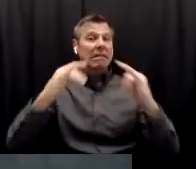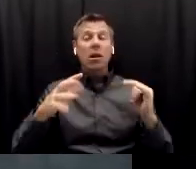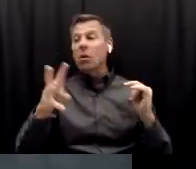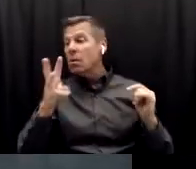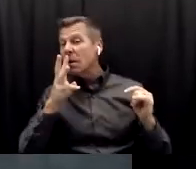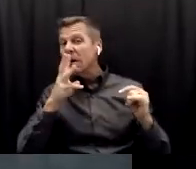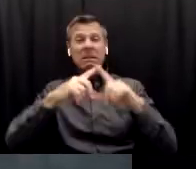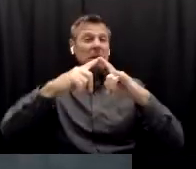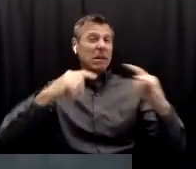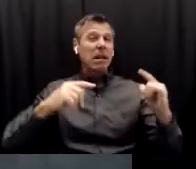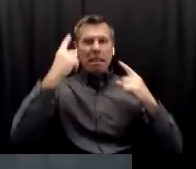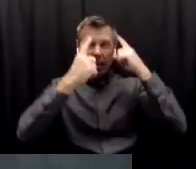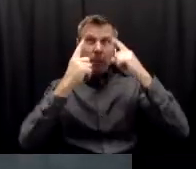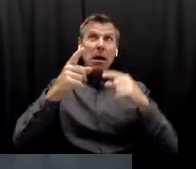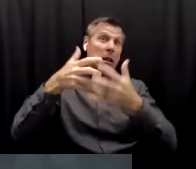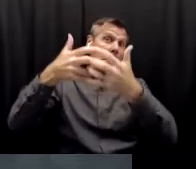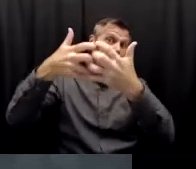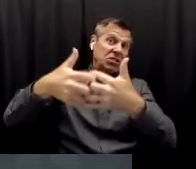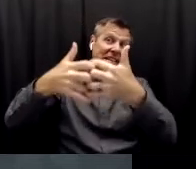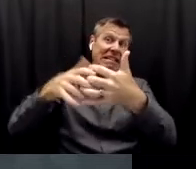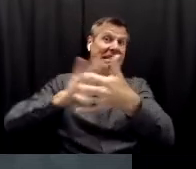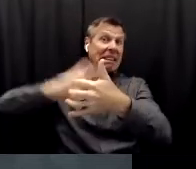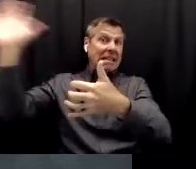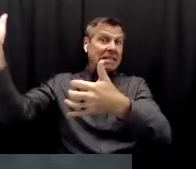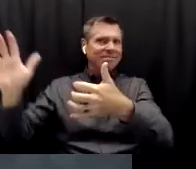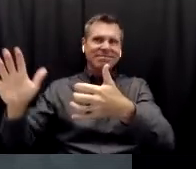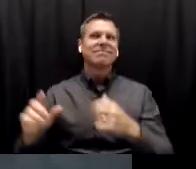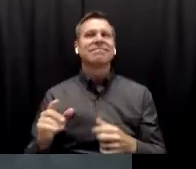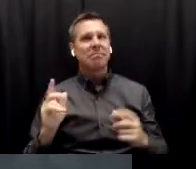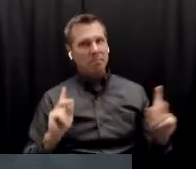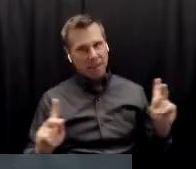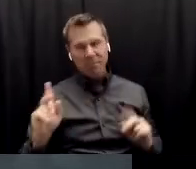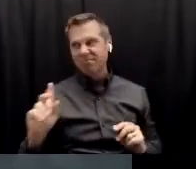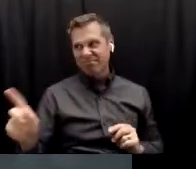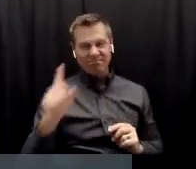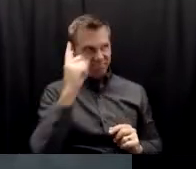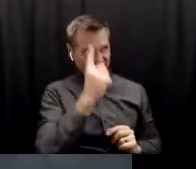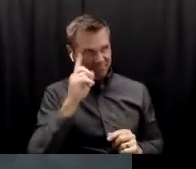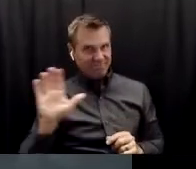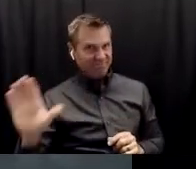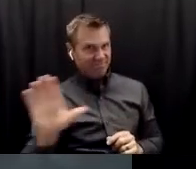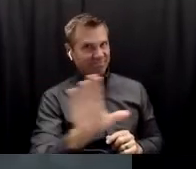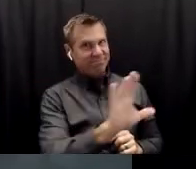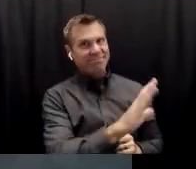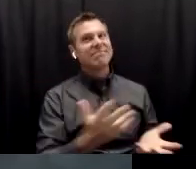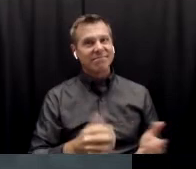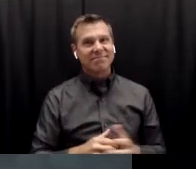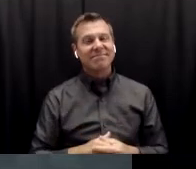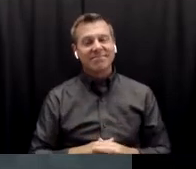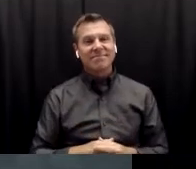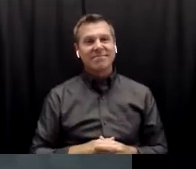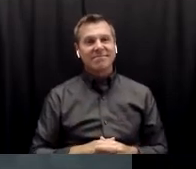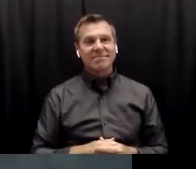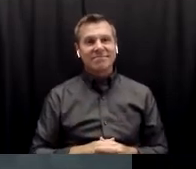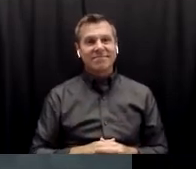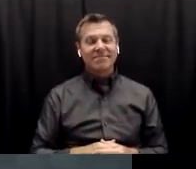about you as a person and your crew as well. So, what are some of the things that we